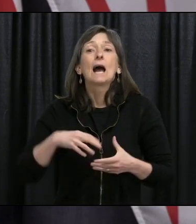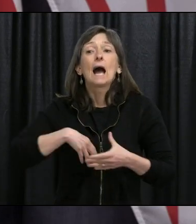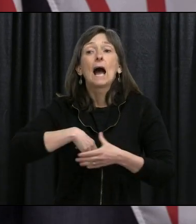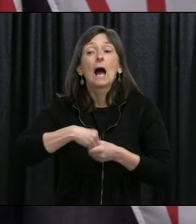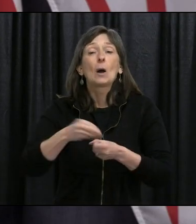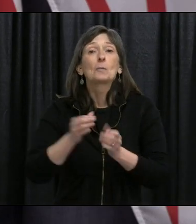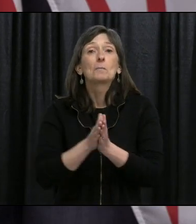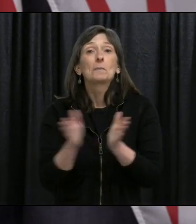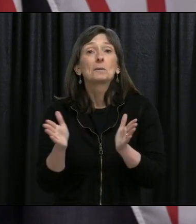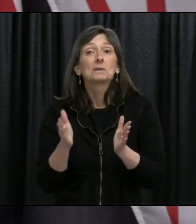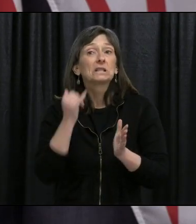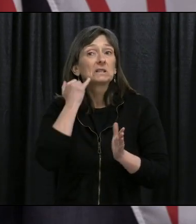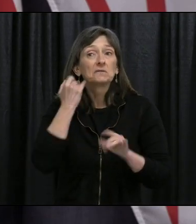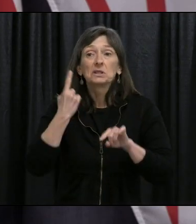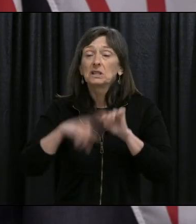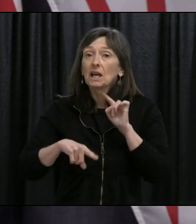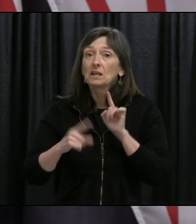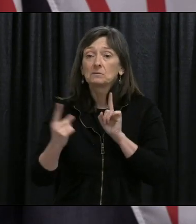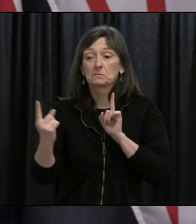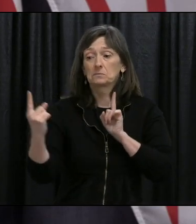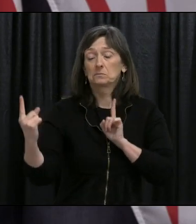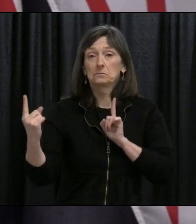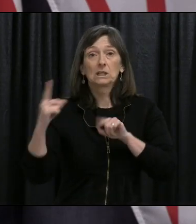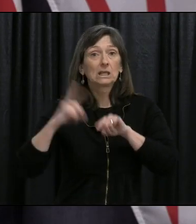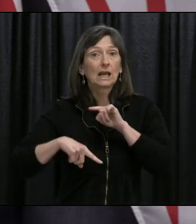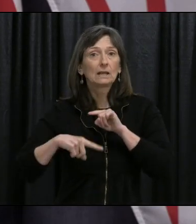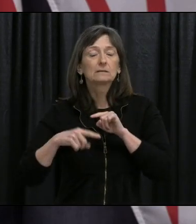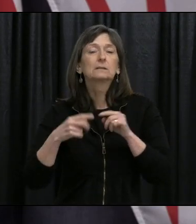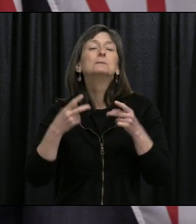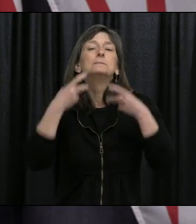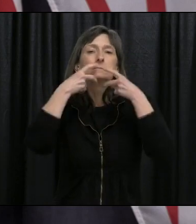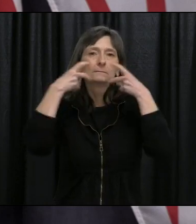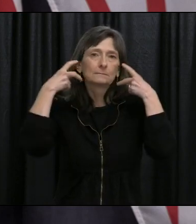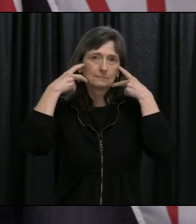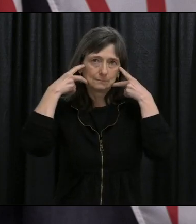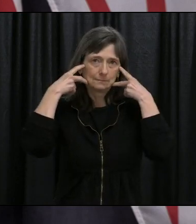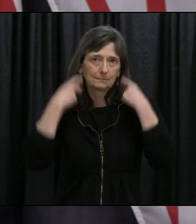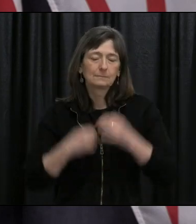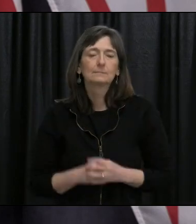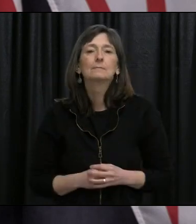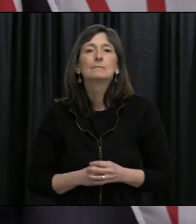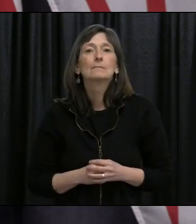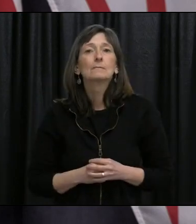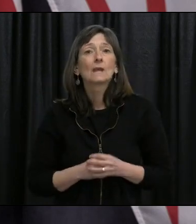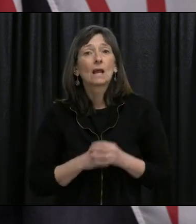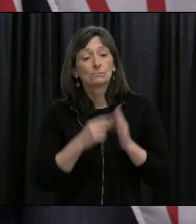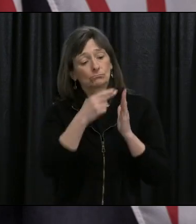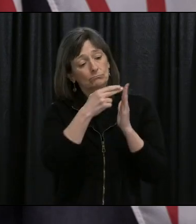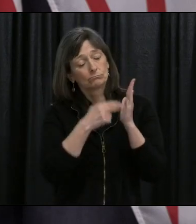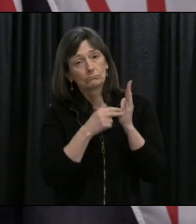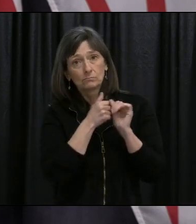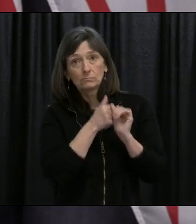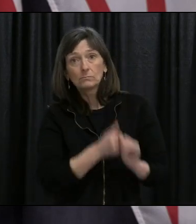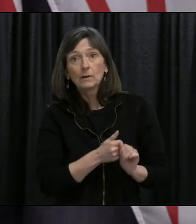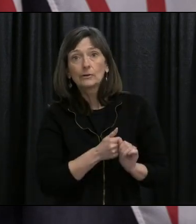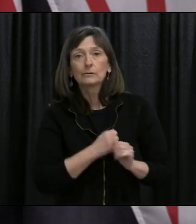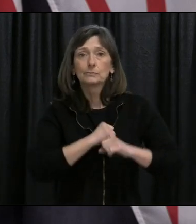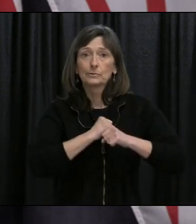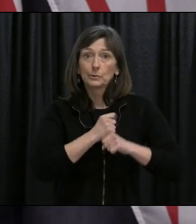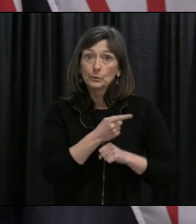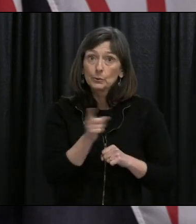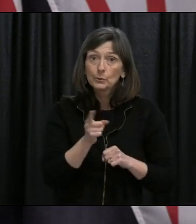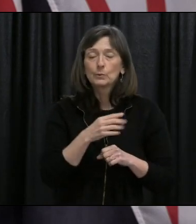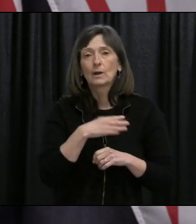non-medical masks when that is not possible. Practicing these measures is for your own protection and for that of the protection of